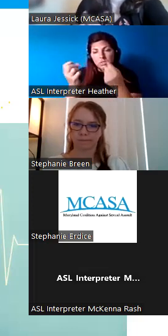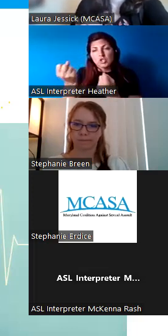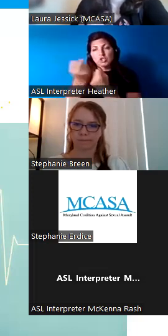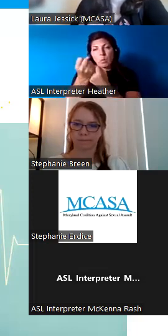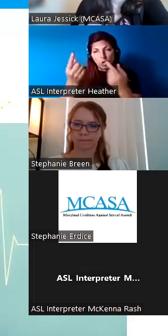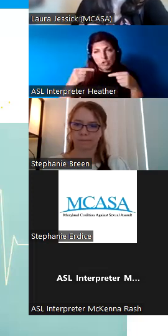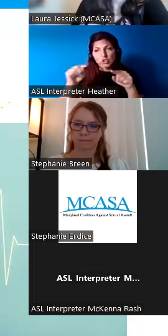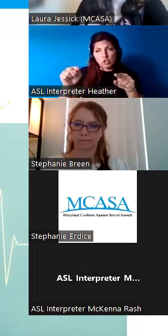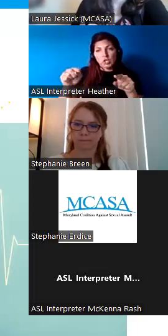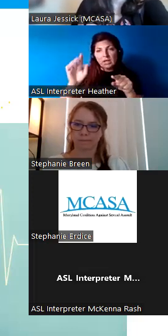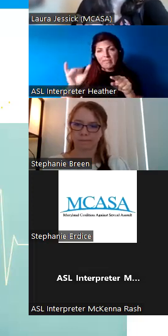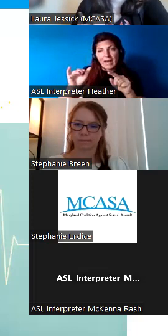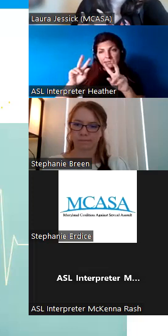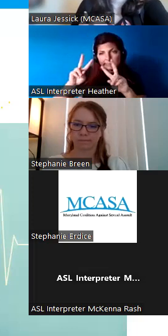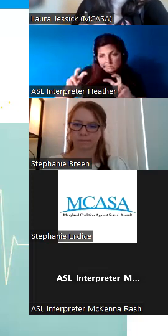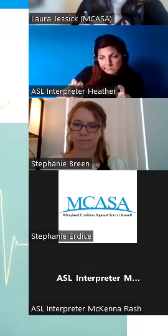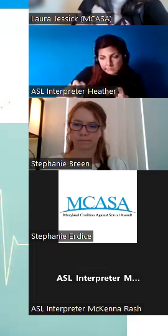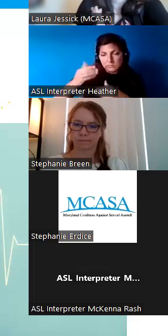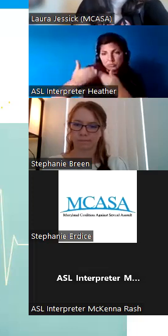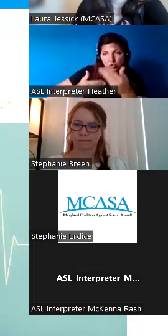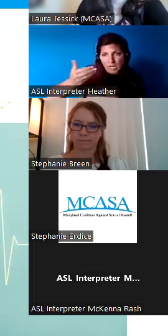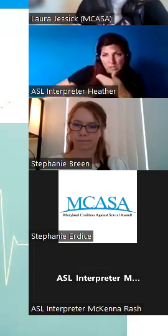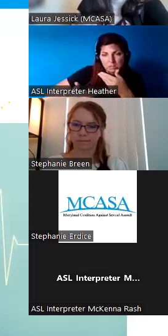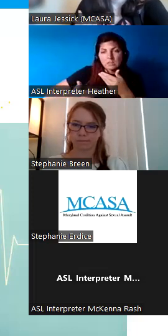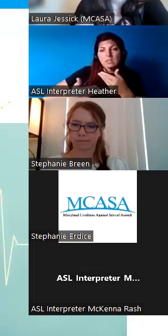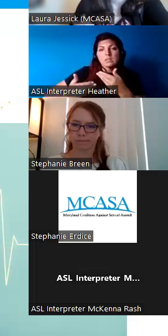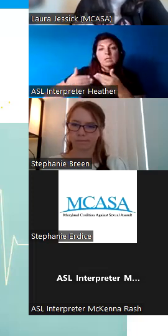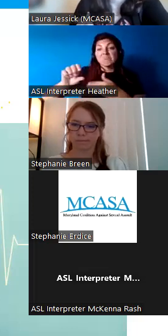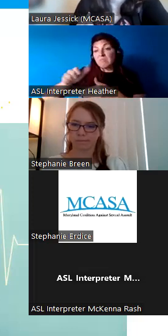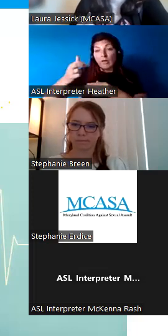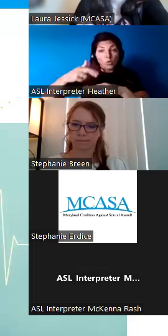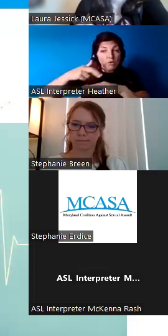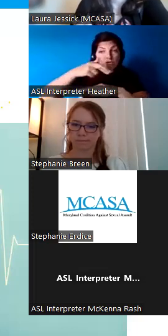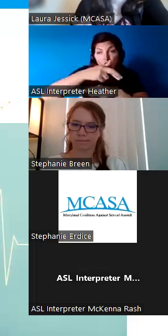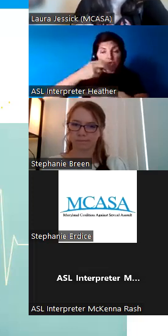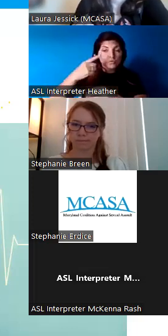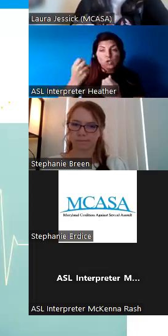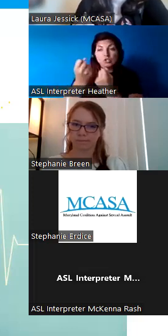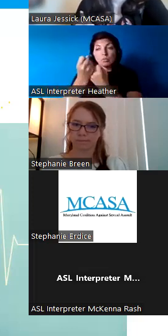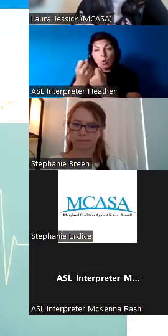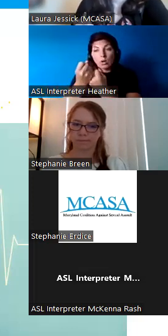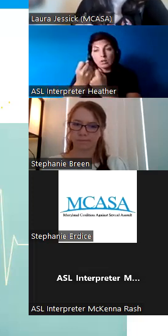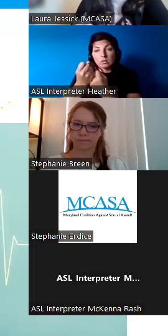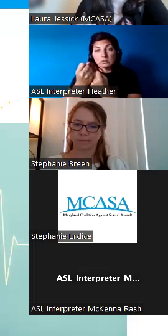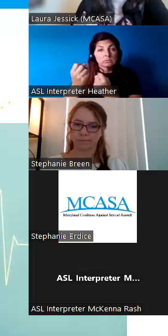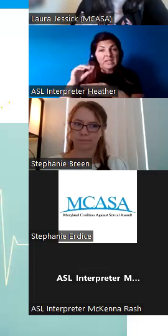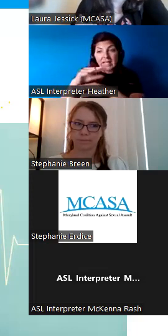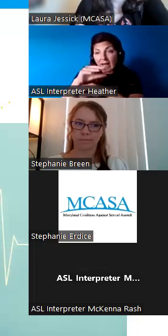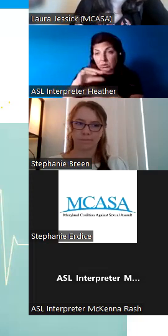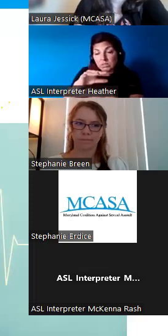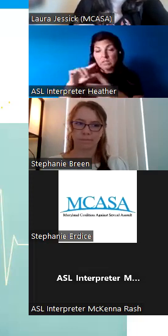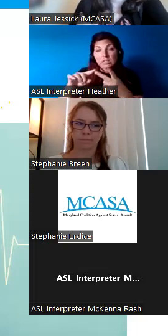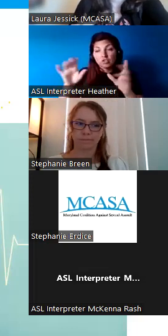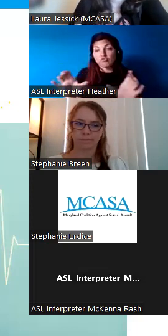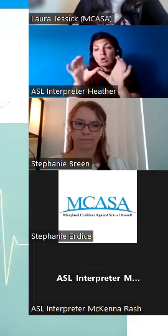medical exam process. Additionally, additional referrals for support services will be made for counseling or